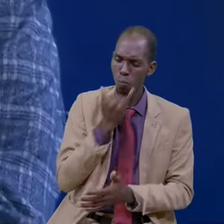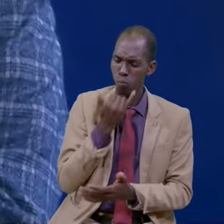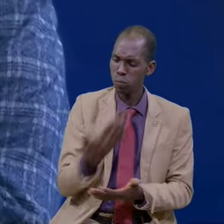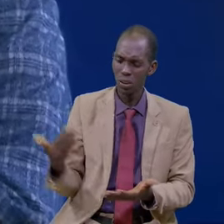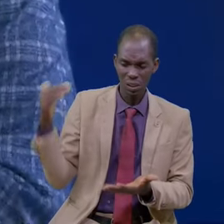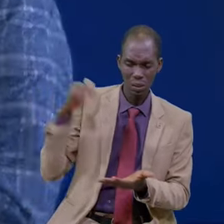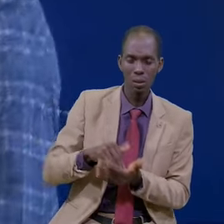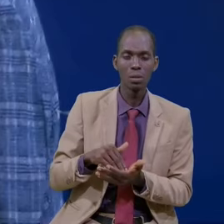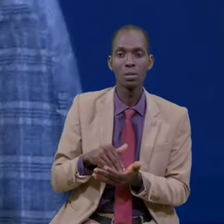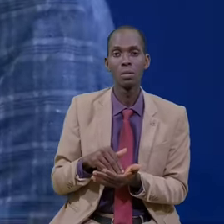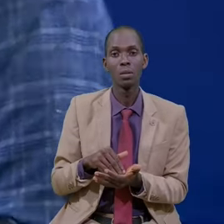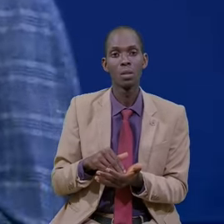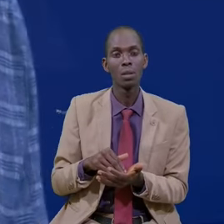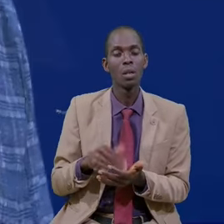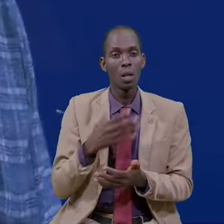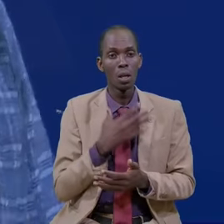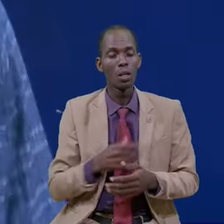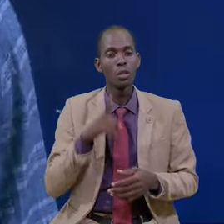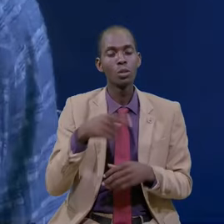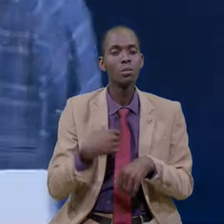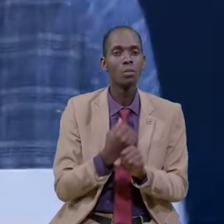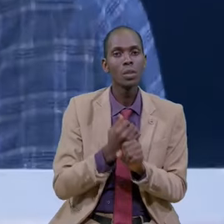anymore and you made